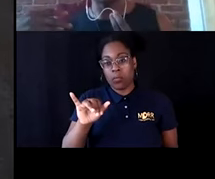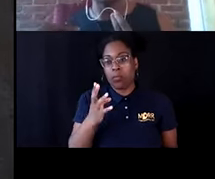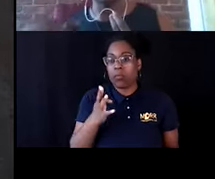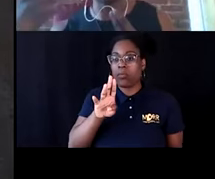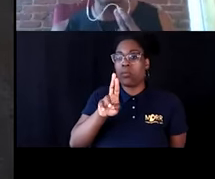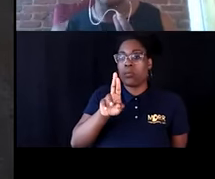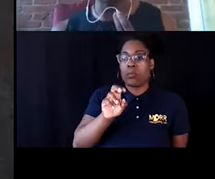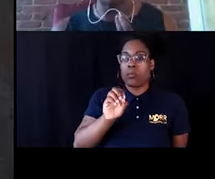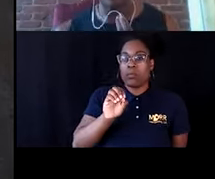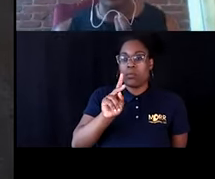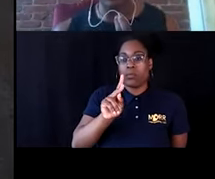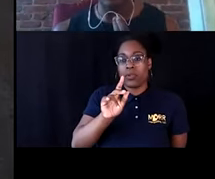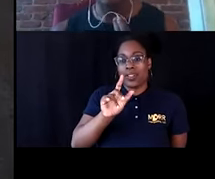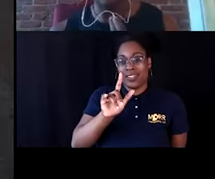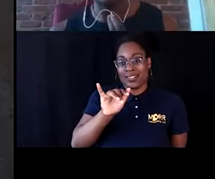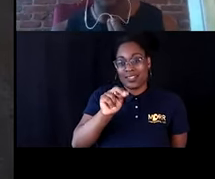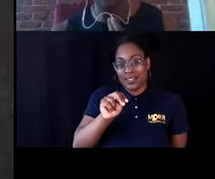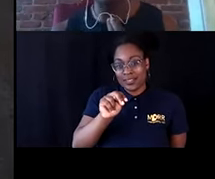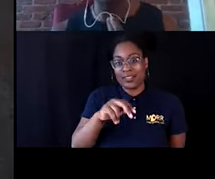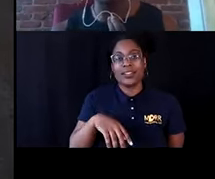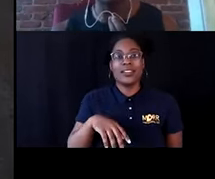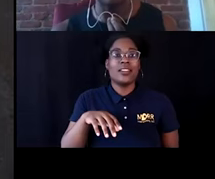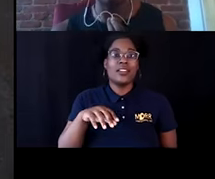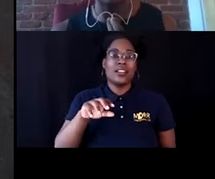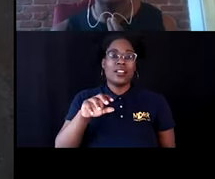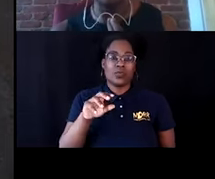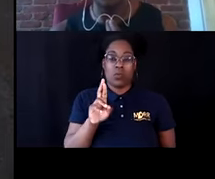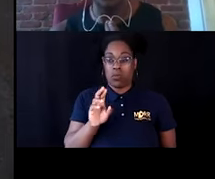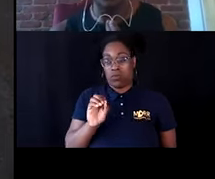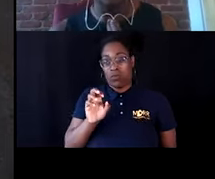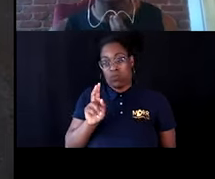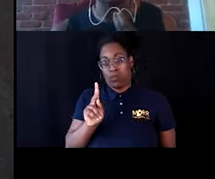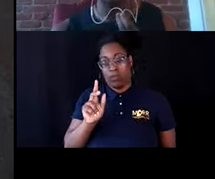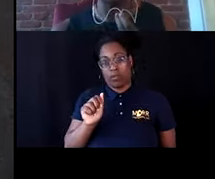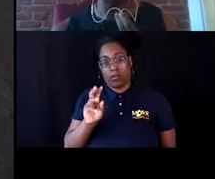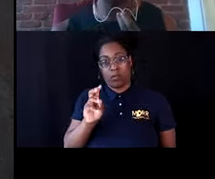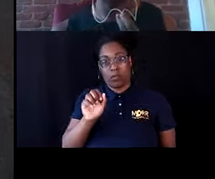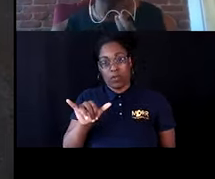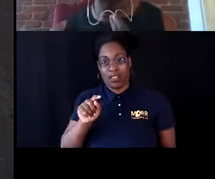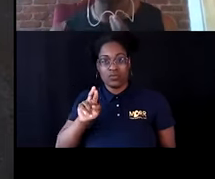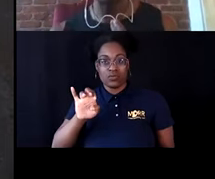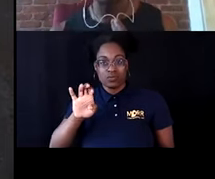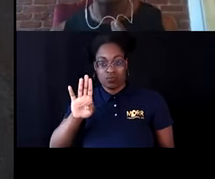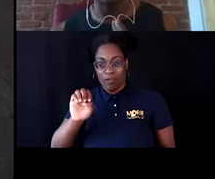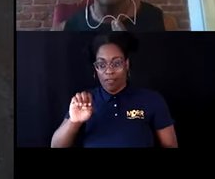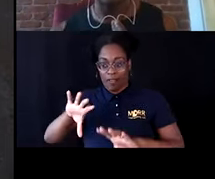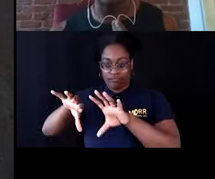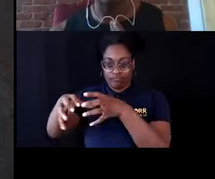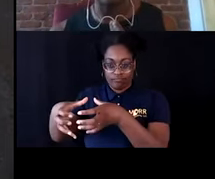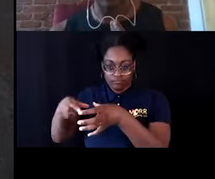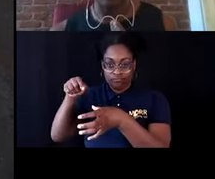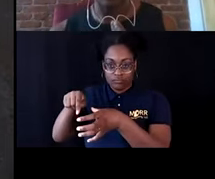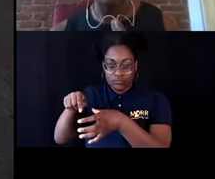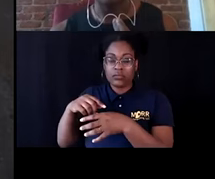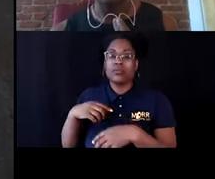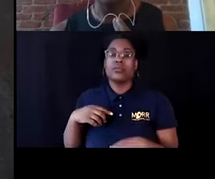would be Canarsie or Rockaway tribe within the Lenape nation. Lenape means original people in the dialects